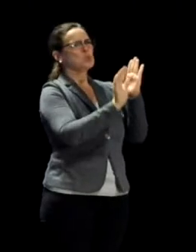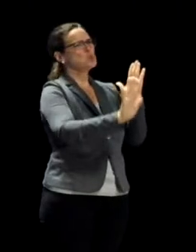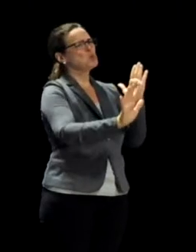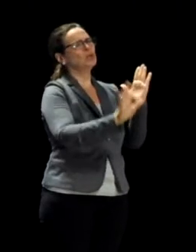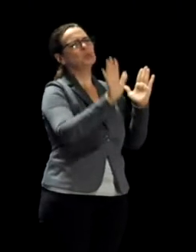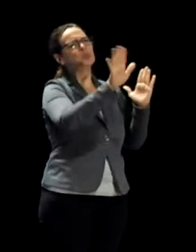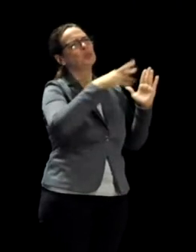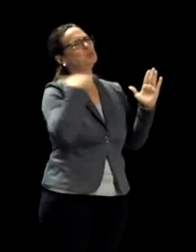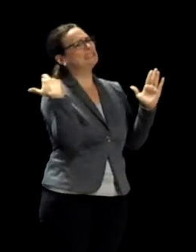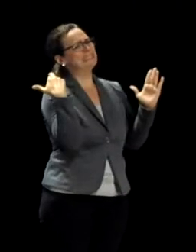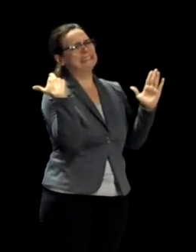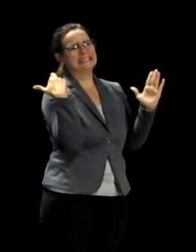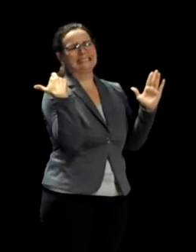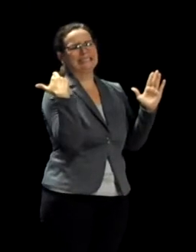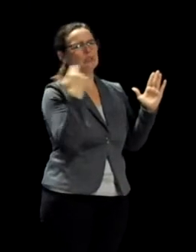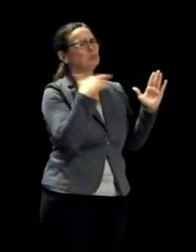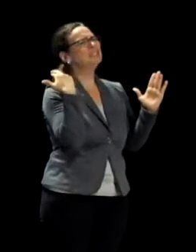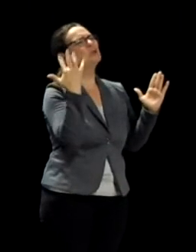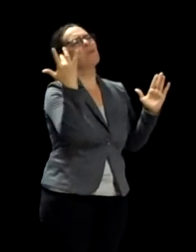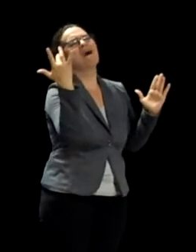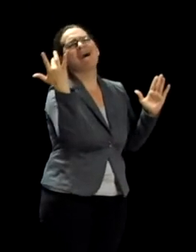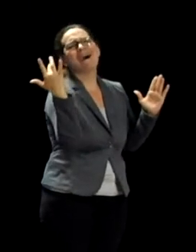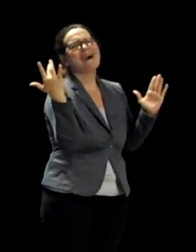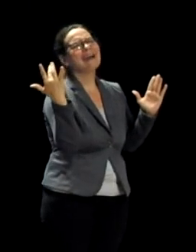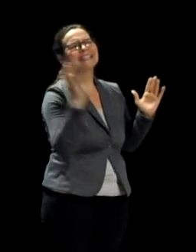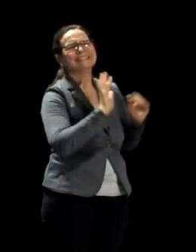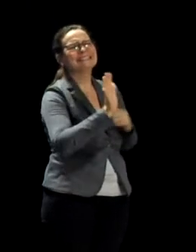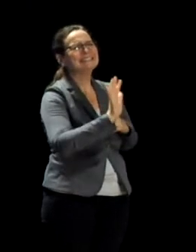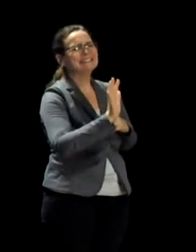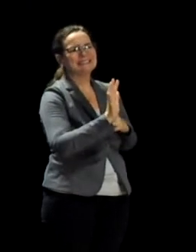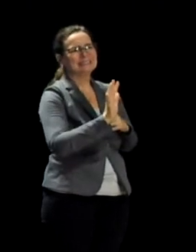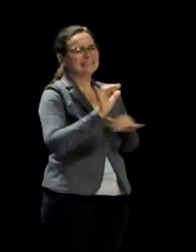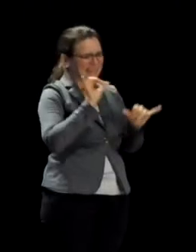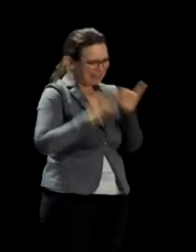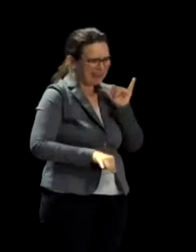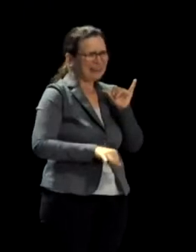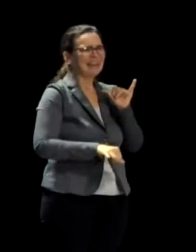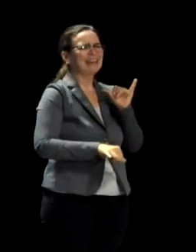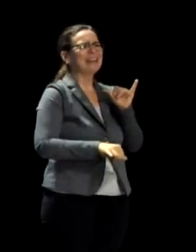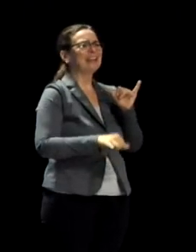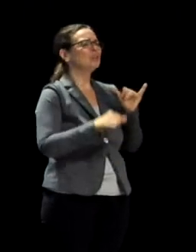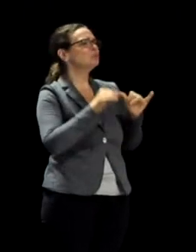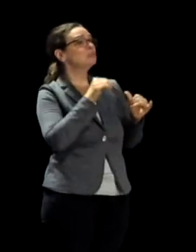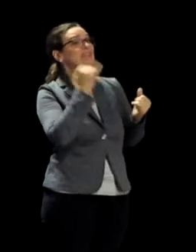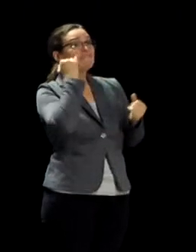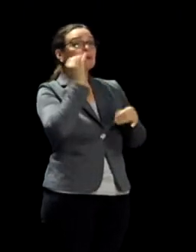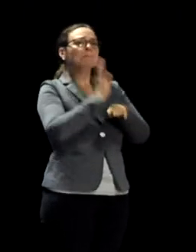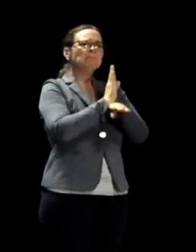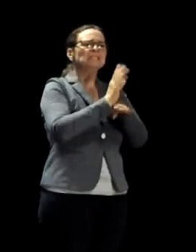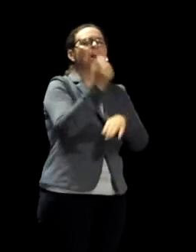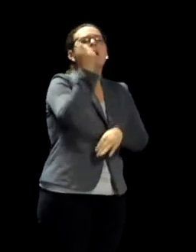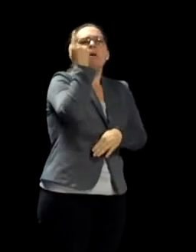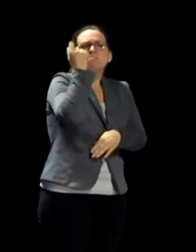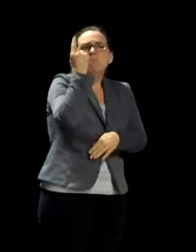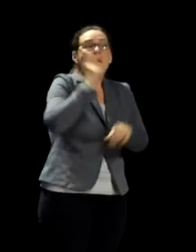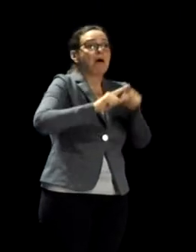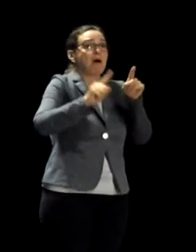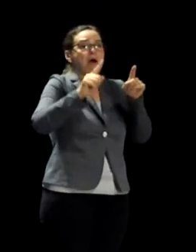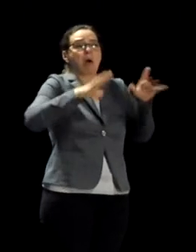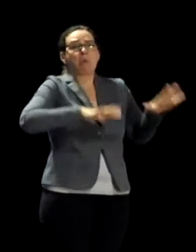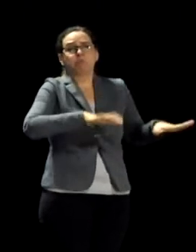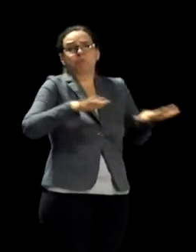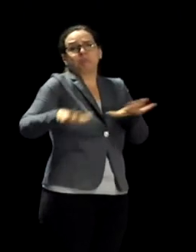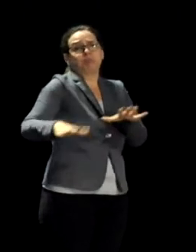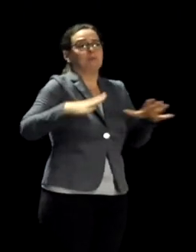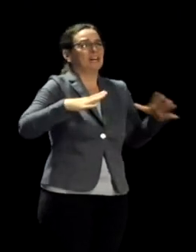and your families, because when you come back, you're going to be in a quarantine, and we're seeing these folks test positive.